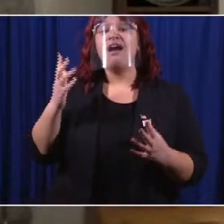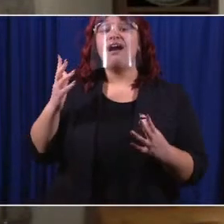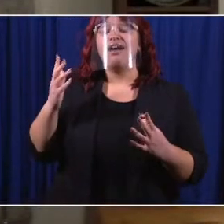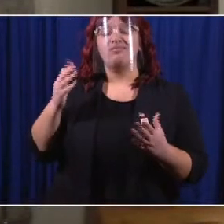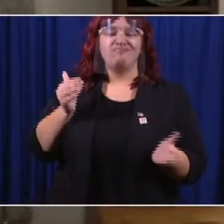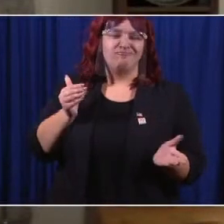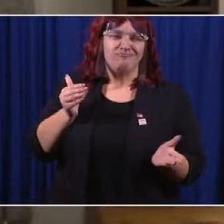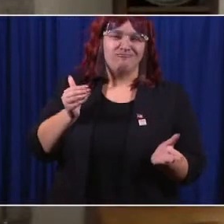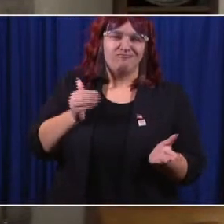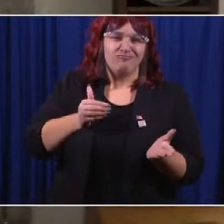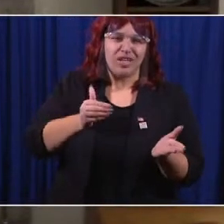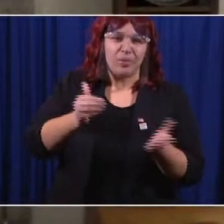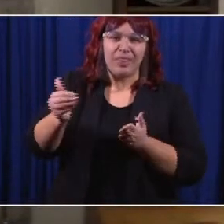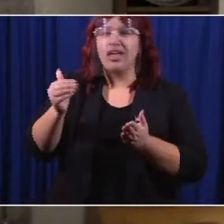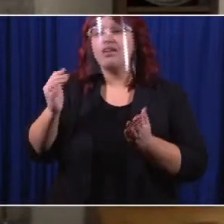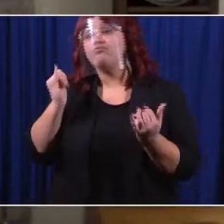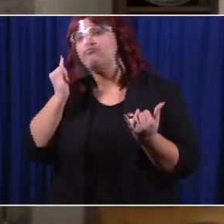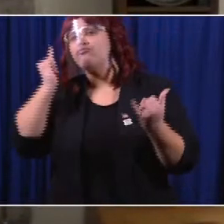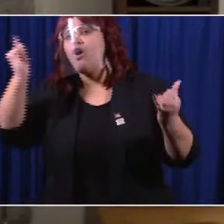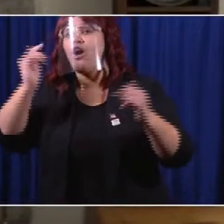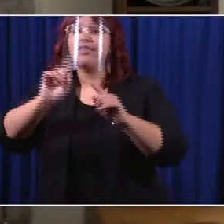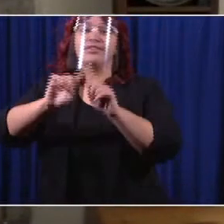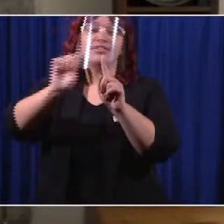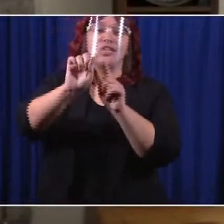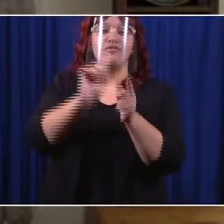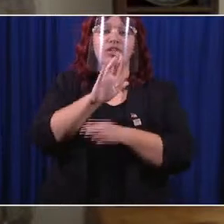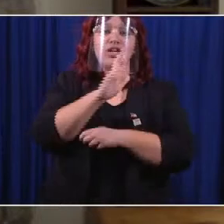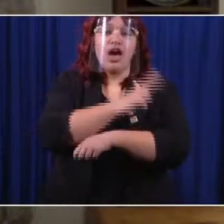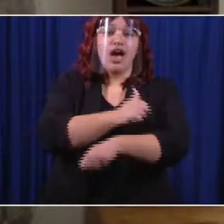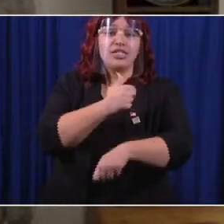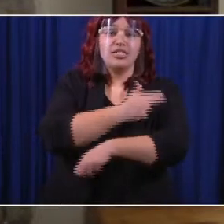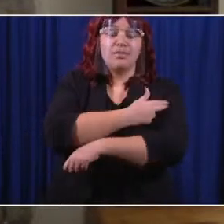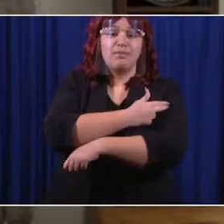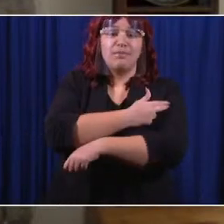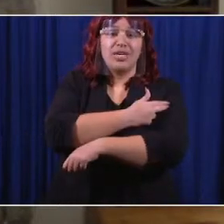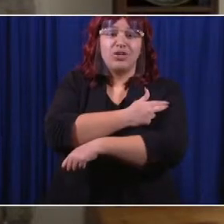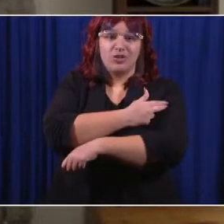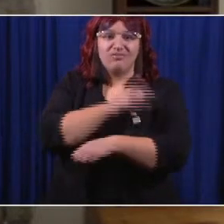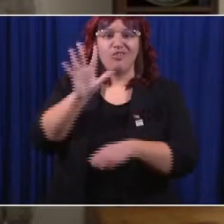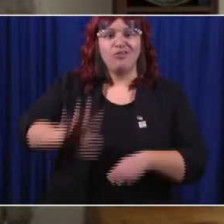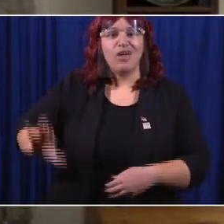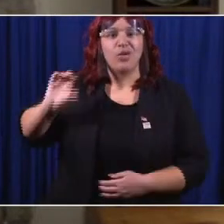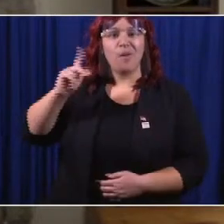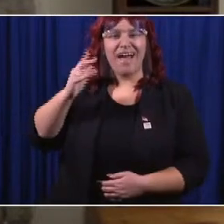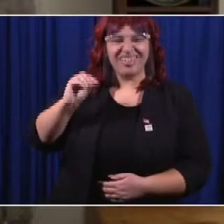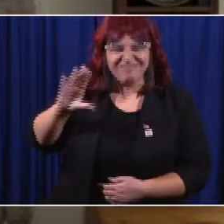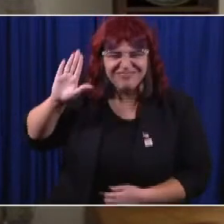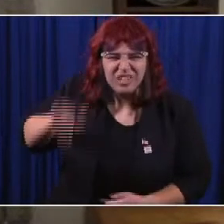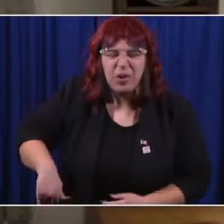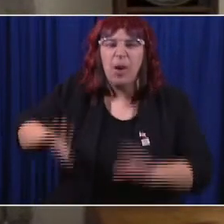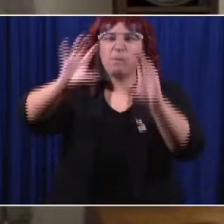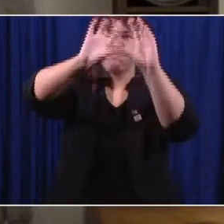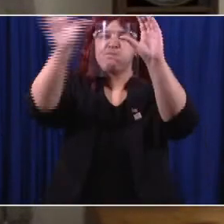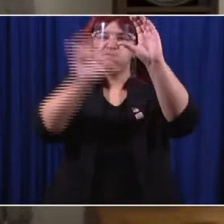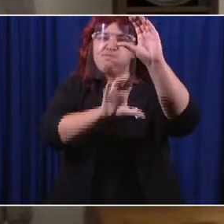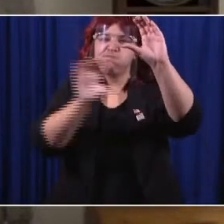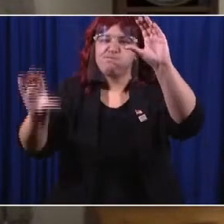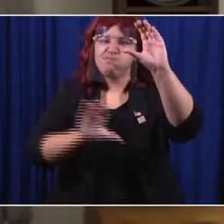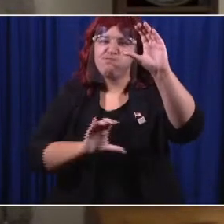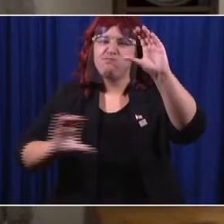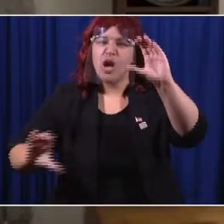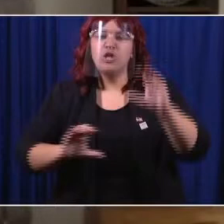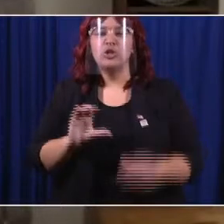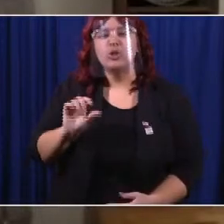zones this morning, very early. And I thought after listening to that, it would be a good idea for you to report directly to the people of